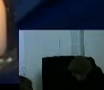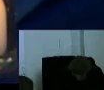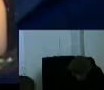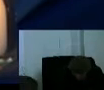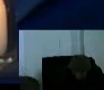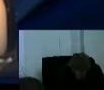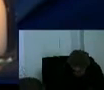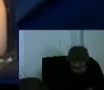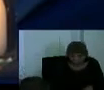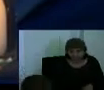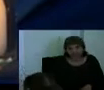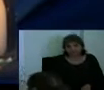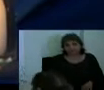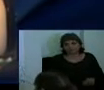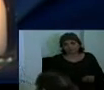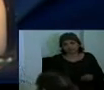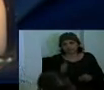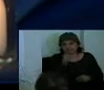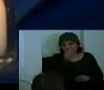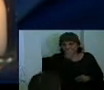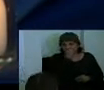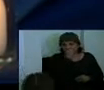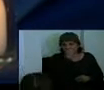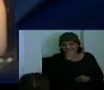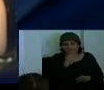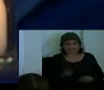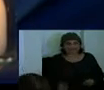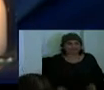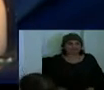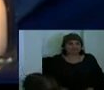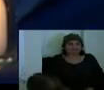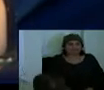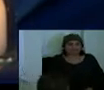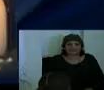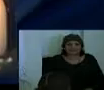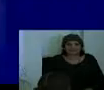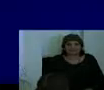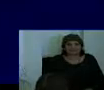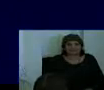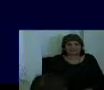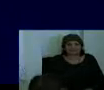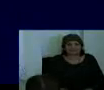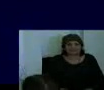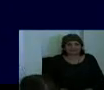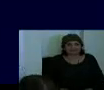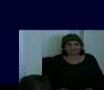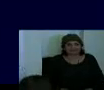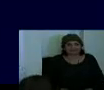Thank you.